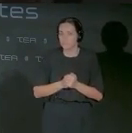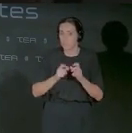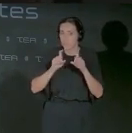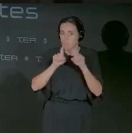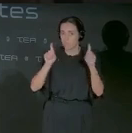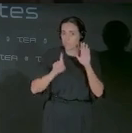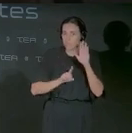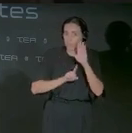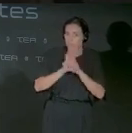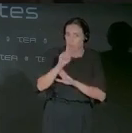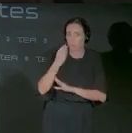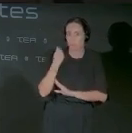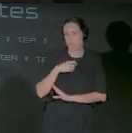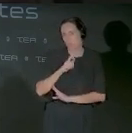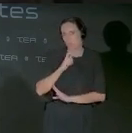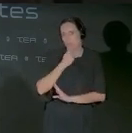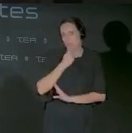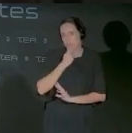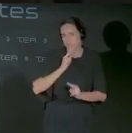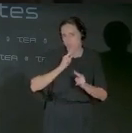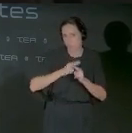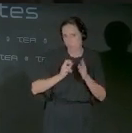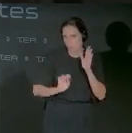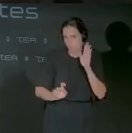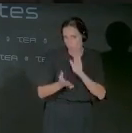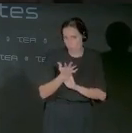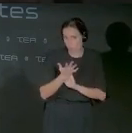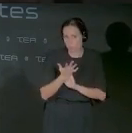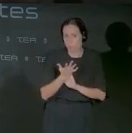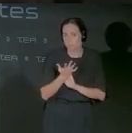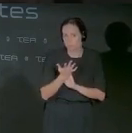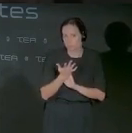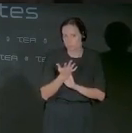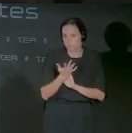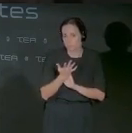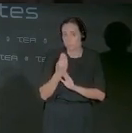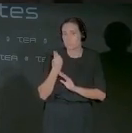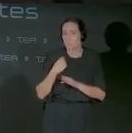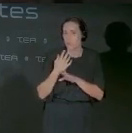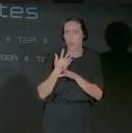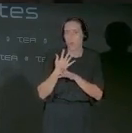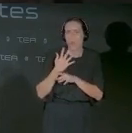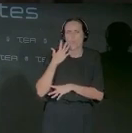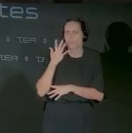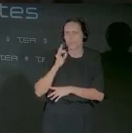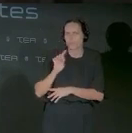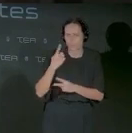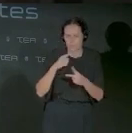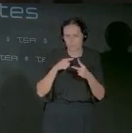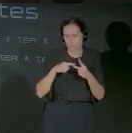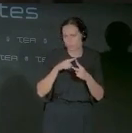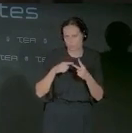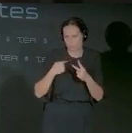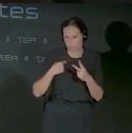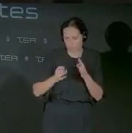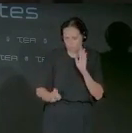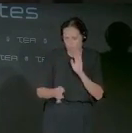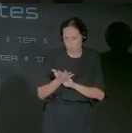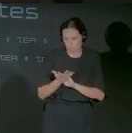And I'm also supporting, in any way I can, various endeavors of the Polish Game